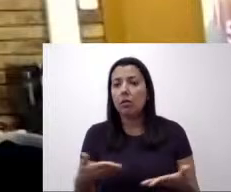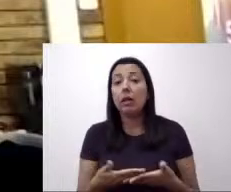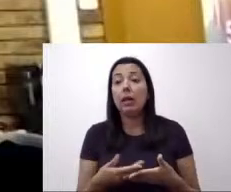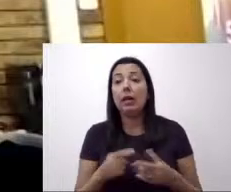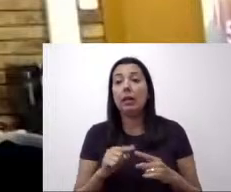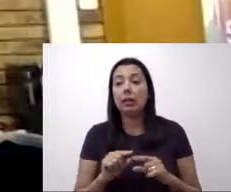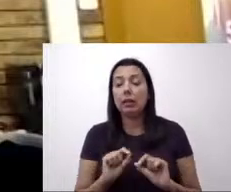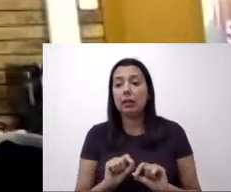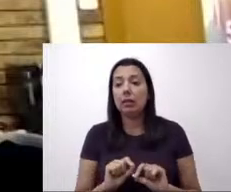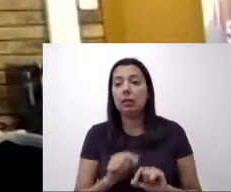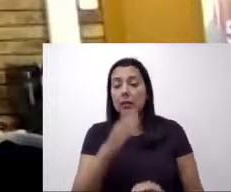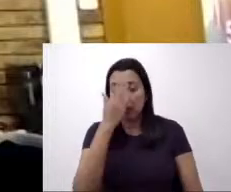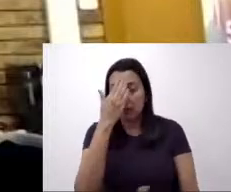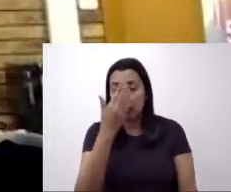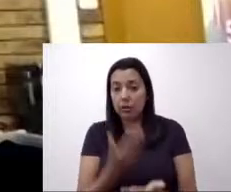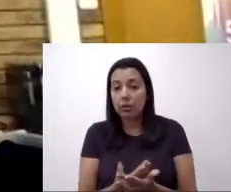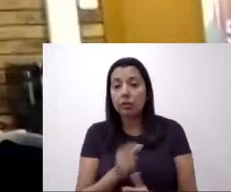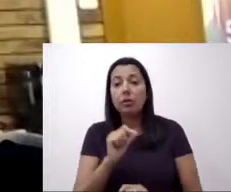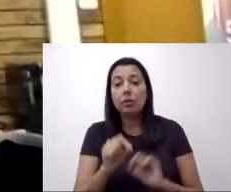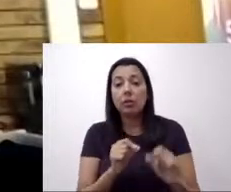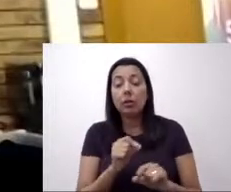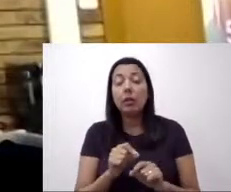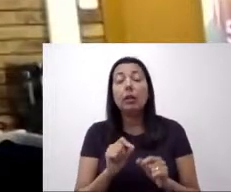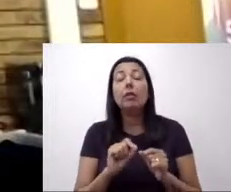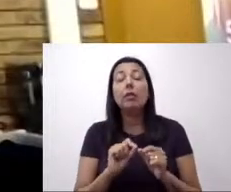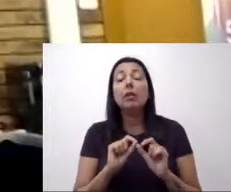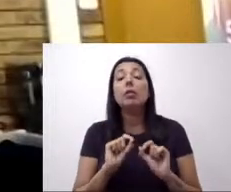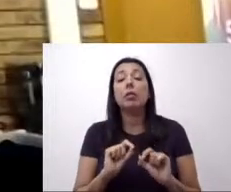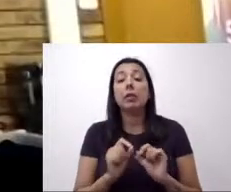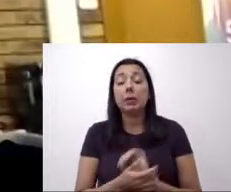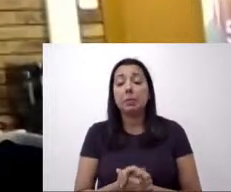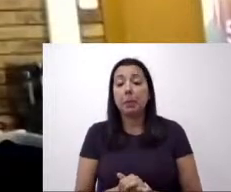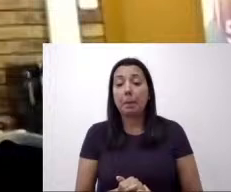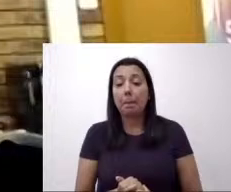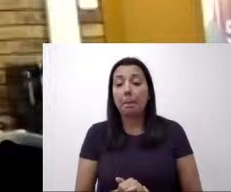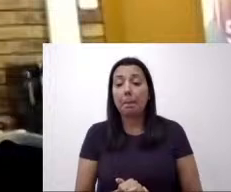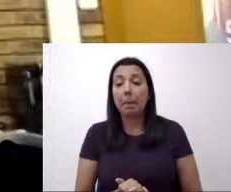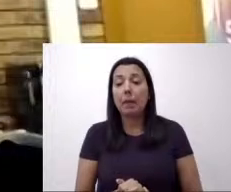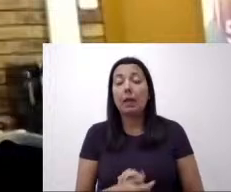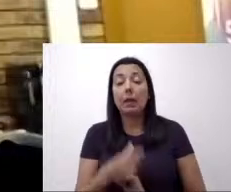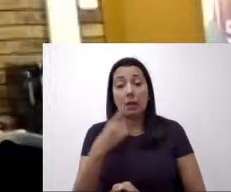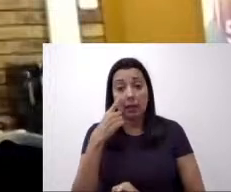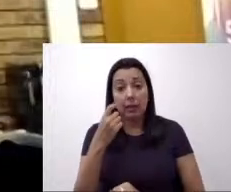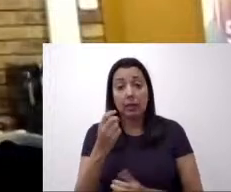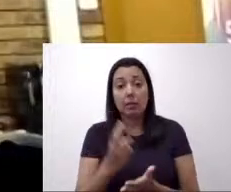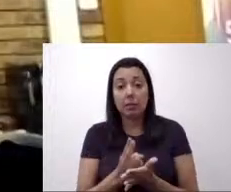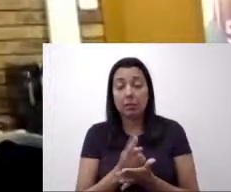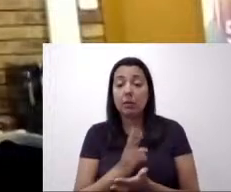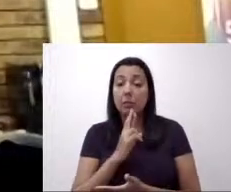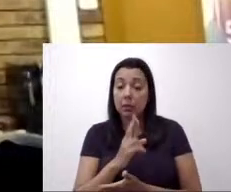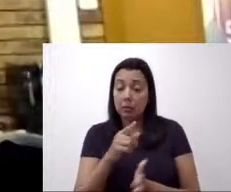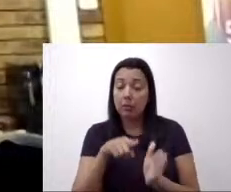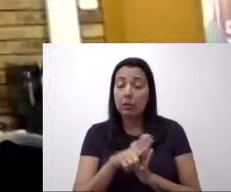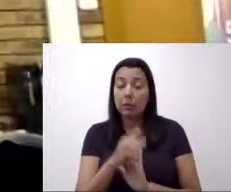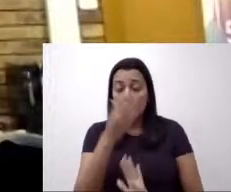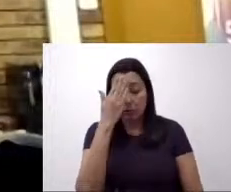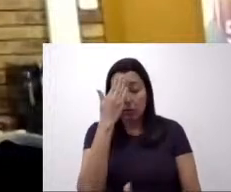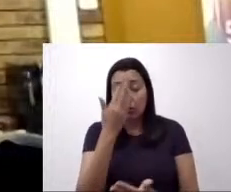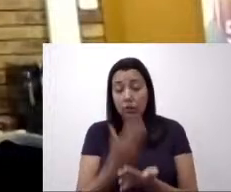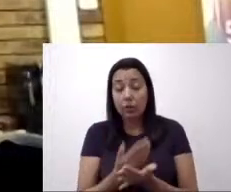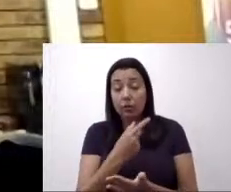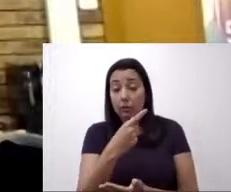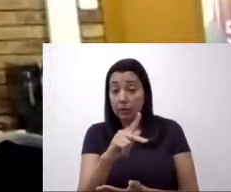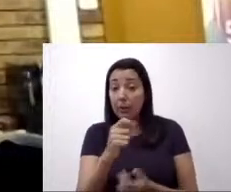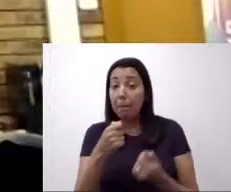the situation is something which really interests me. So to answer to your question, I think you need, it's a